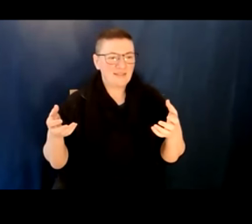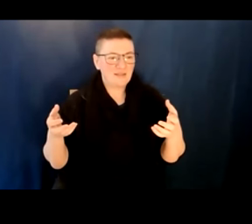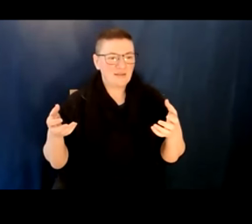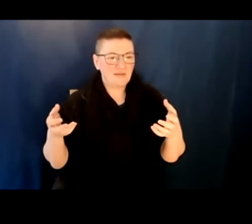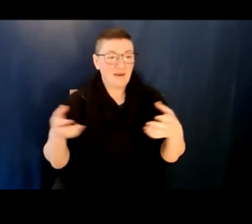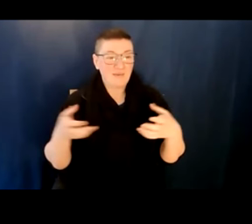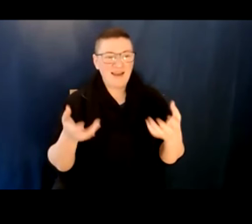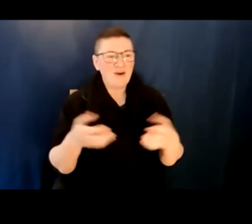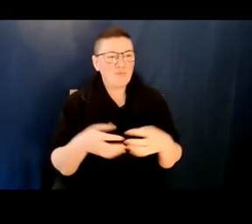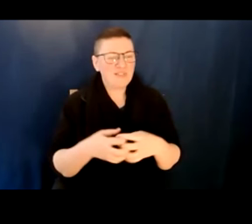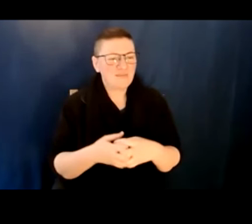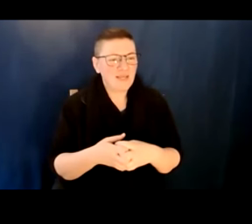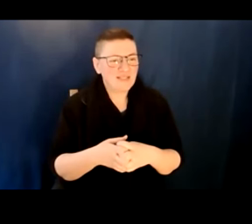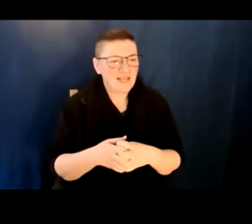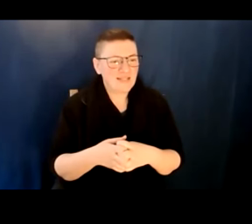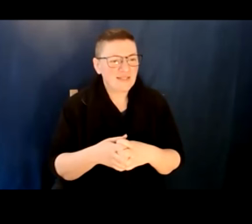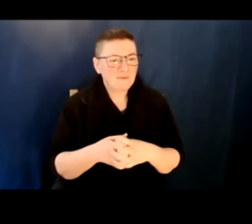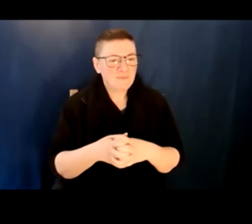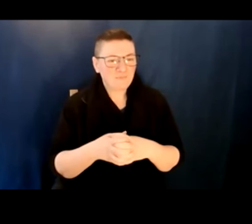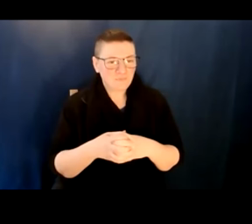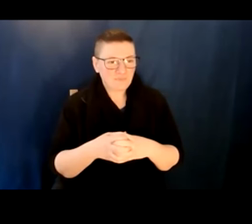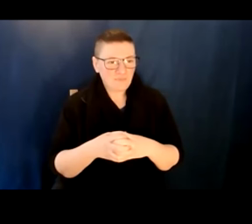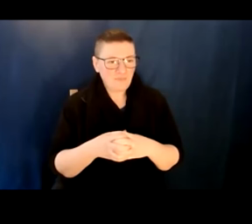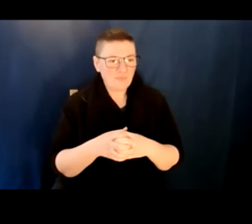And I mean, I hope this is making sense.